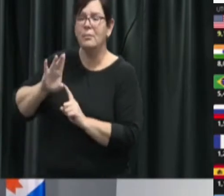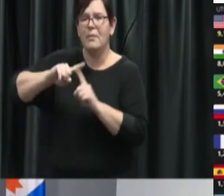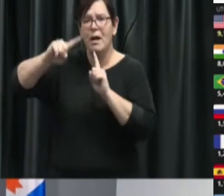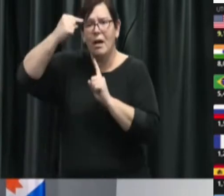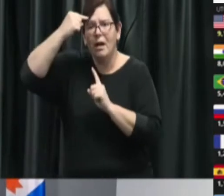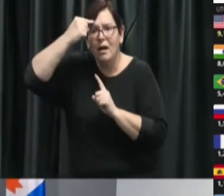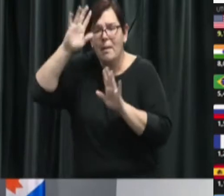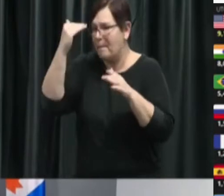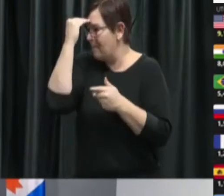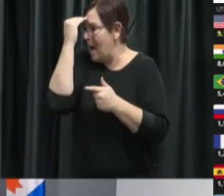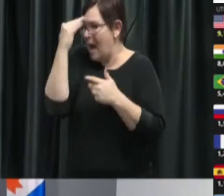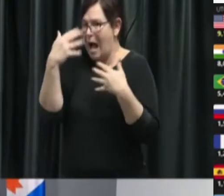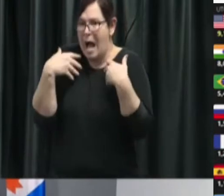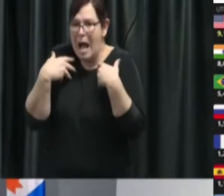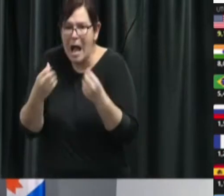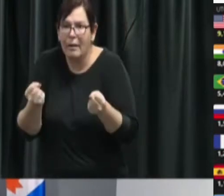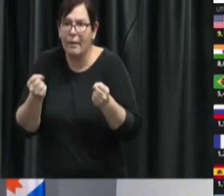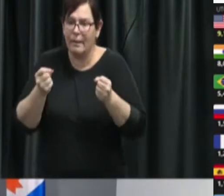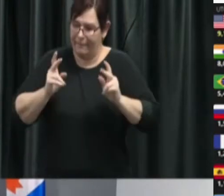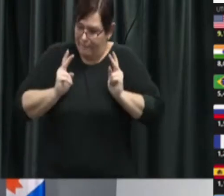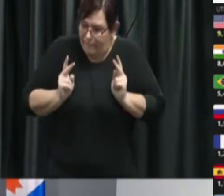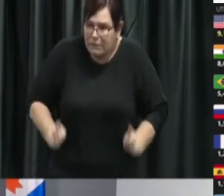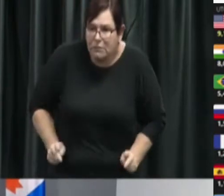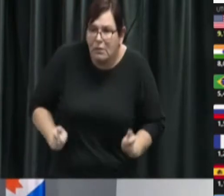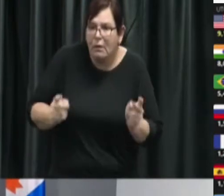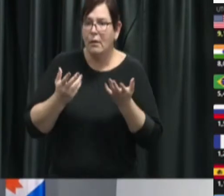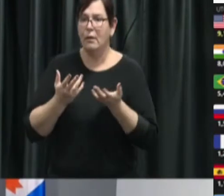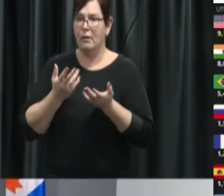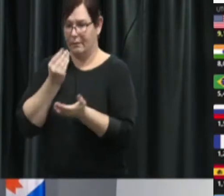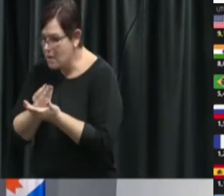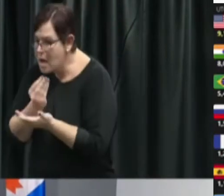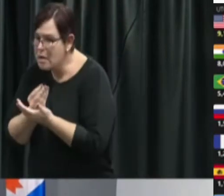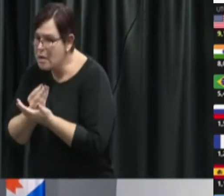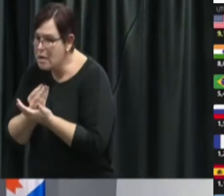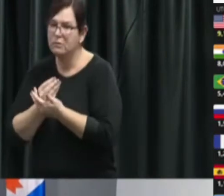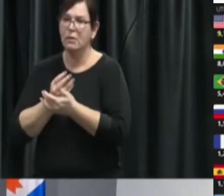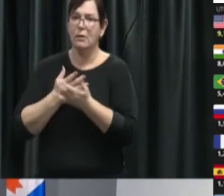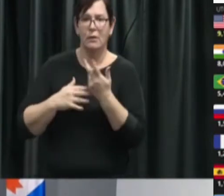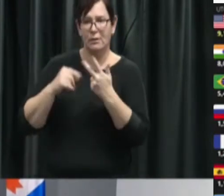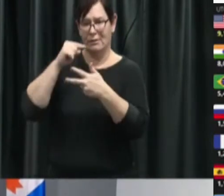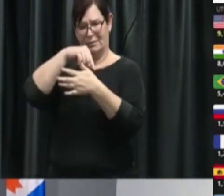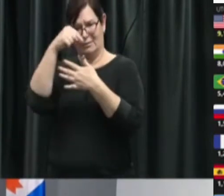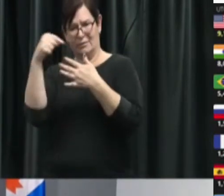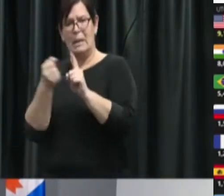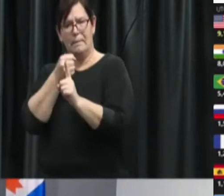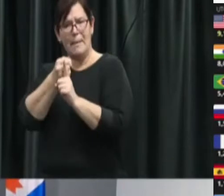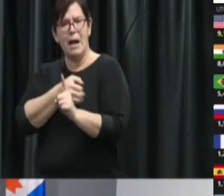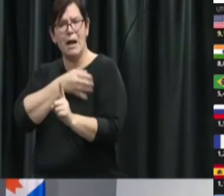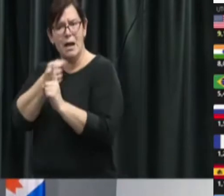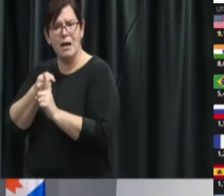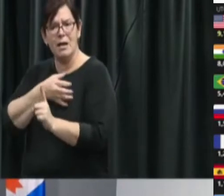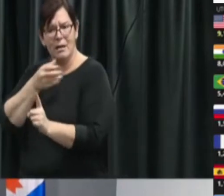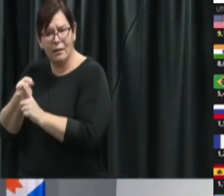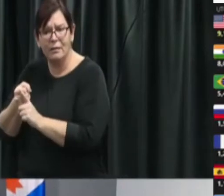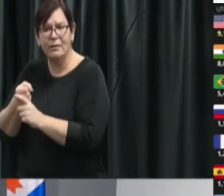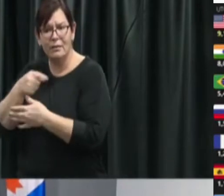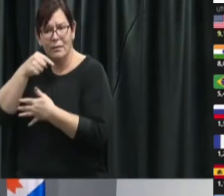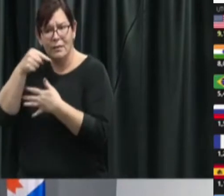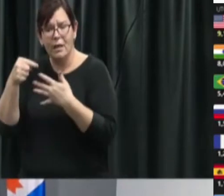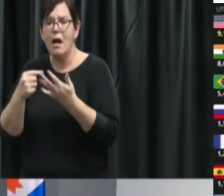well-being, it's about their mental health, it's about their financial state of health. This is all part of what causes people to be overall healthy in our